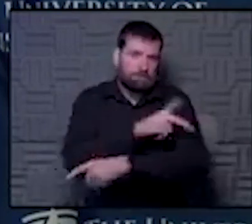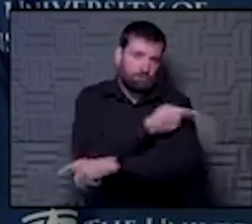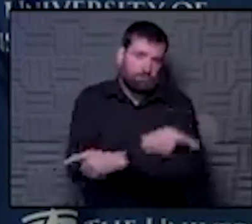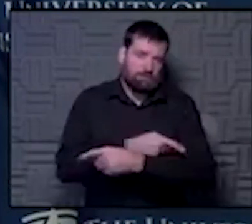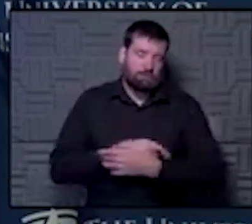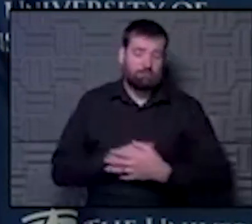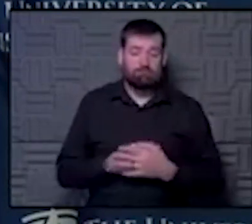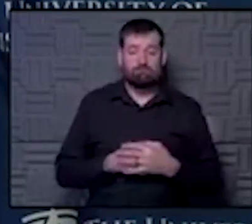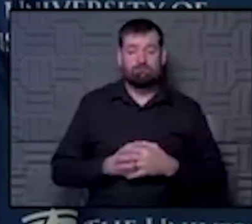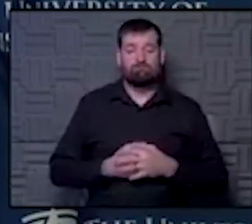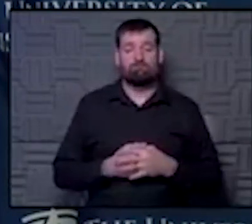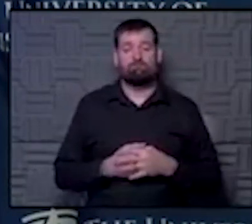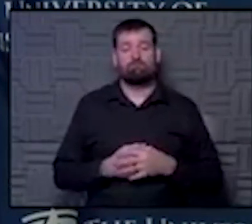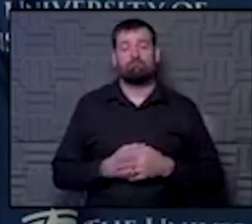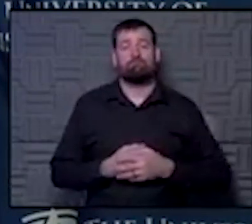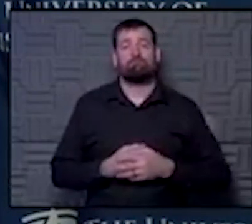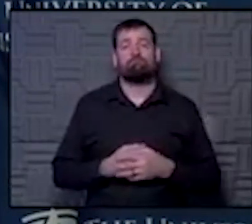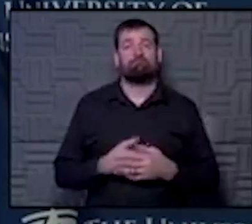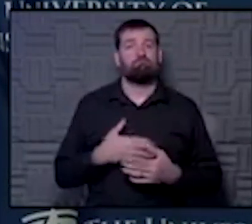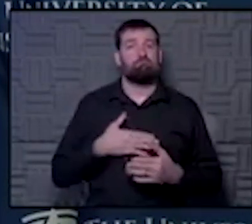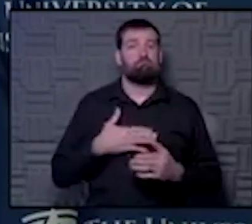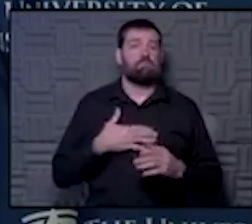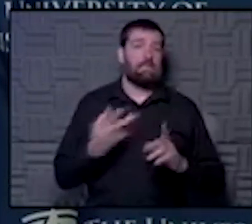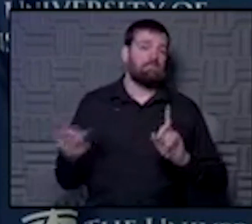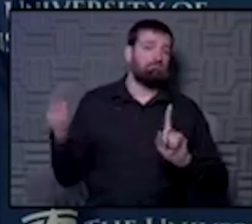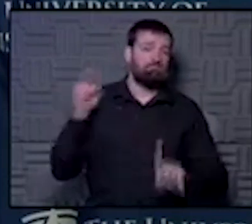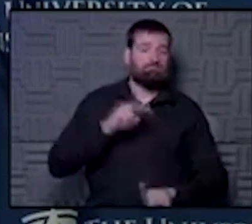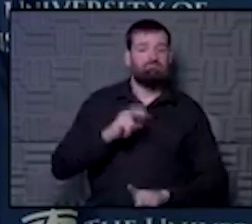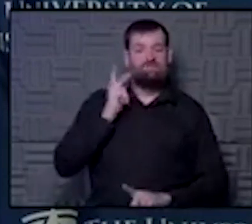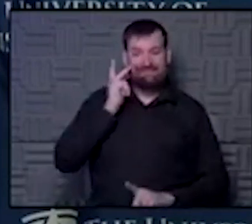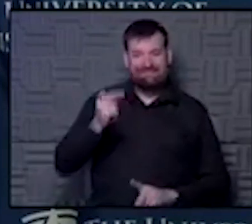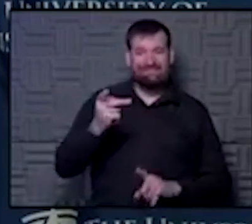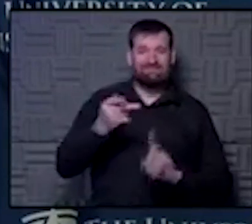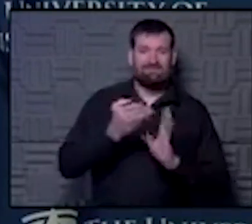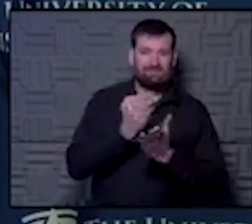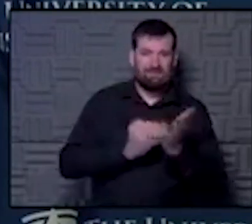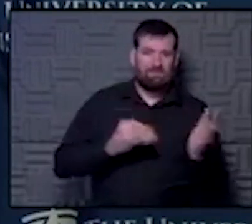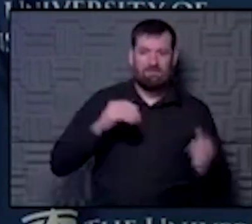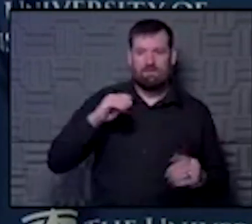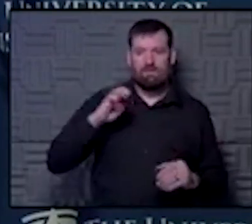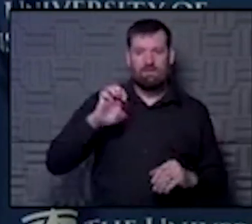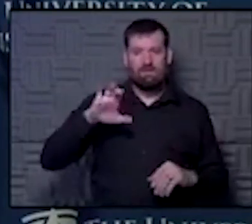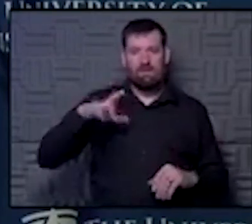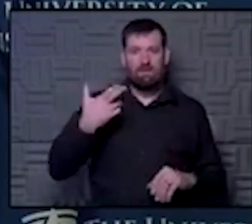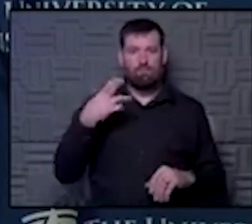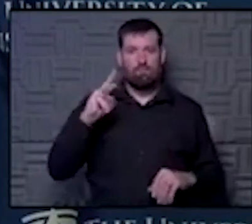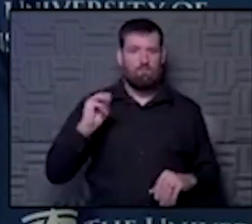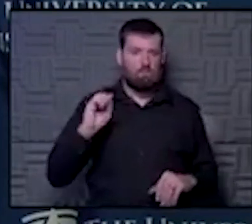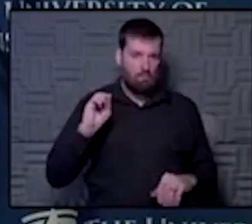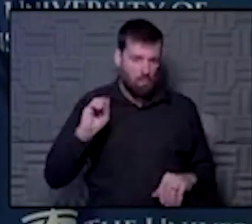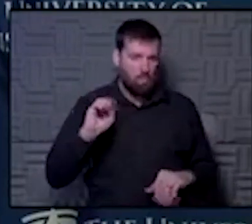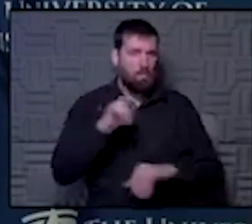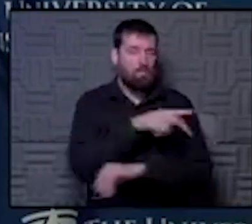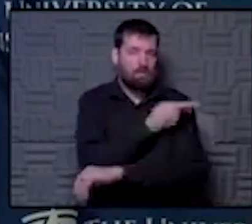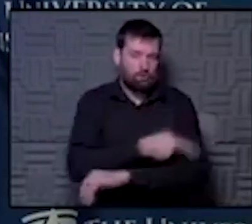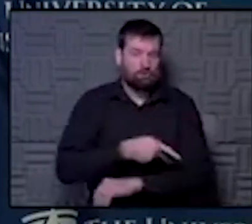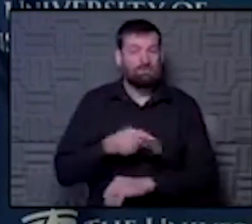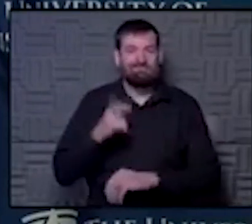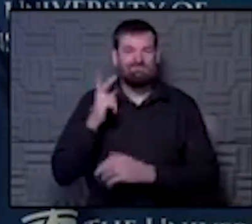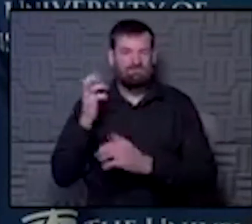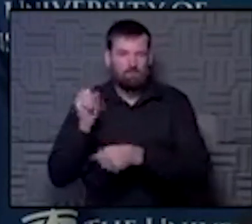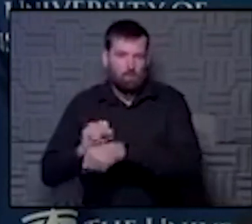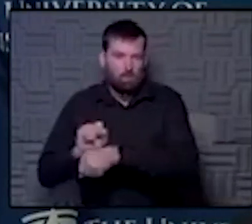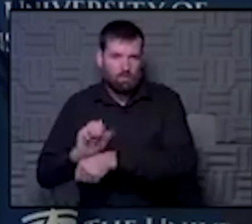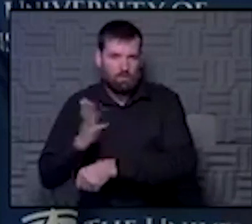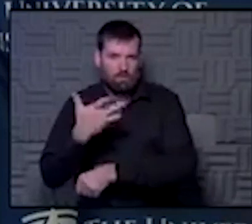my perspective, you know, I've seen some ECMO patients because I work in the heart center. I think we